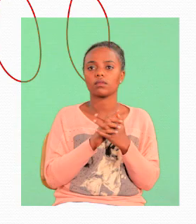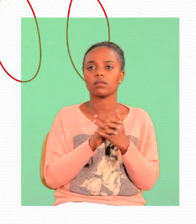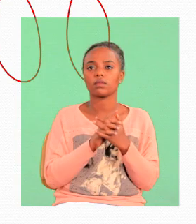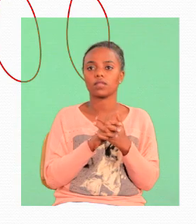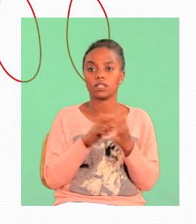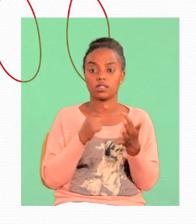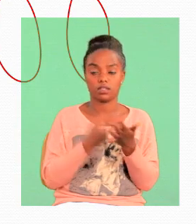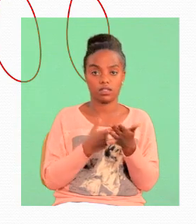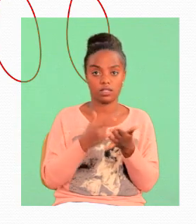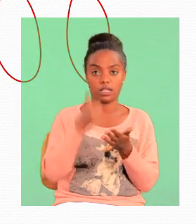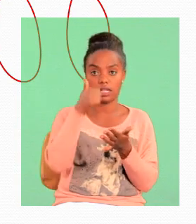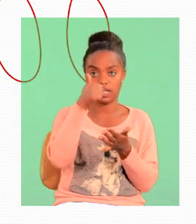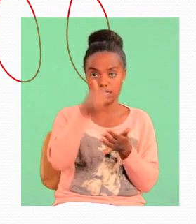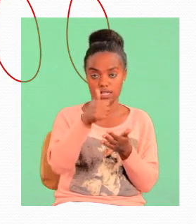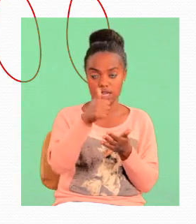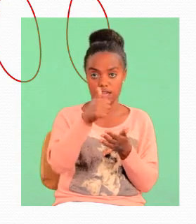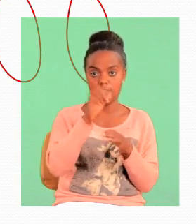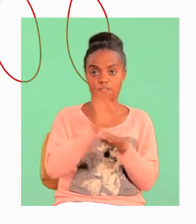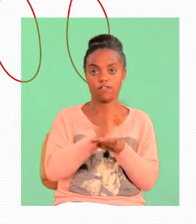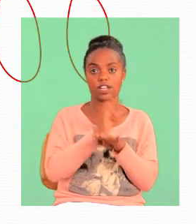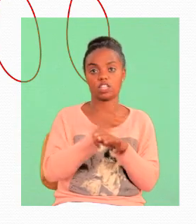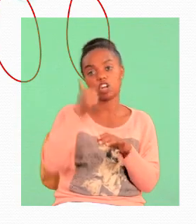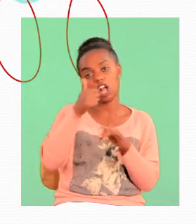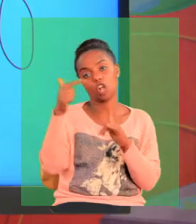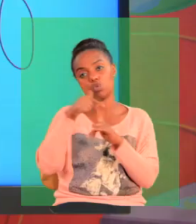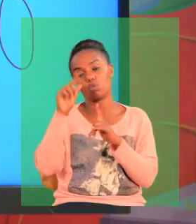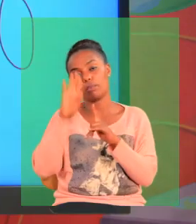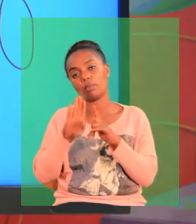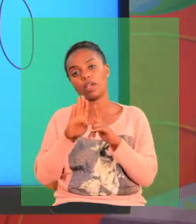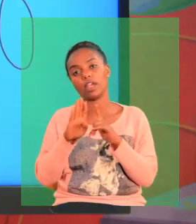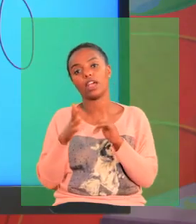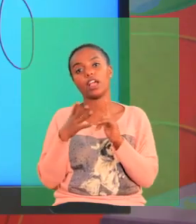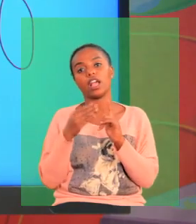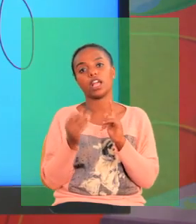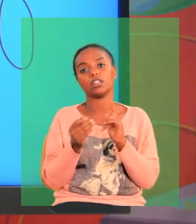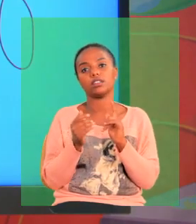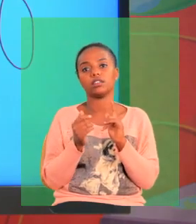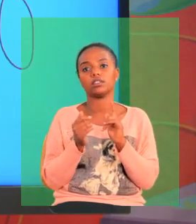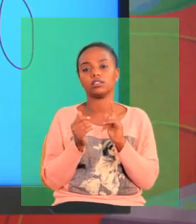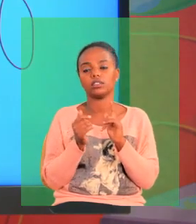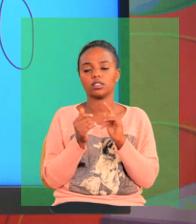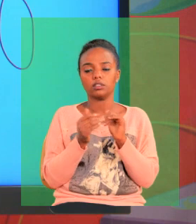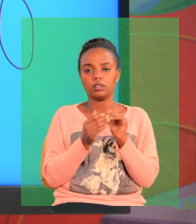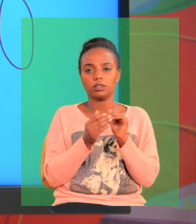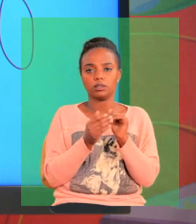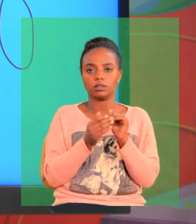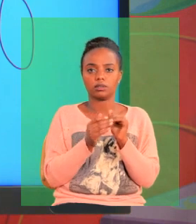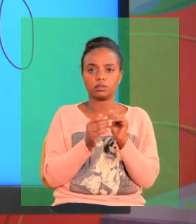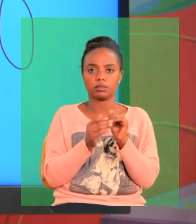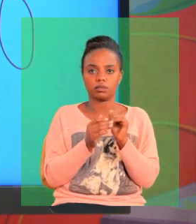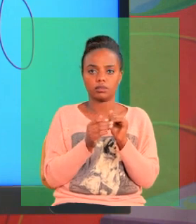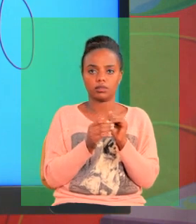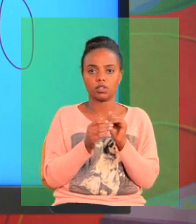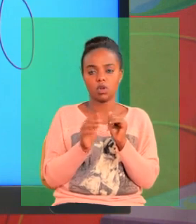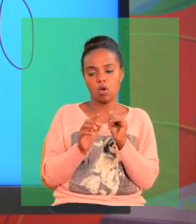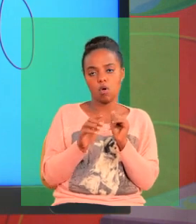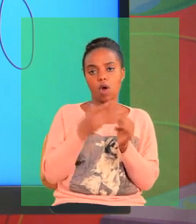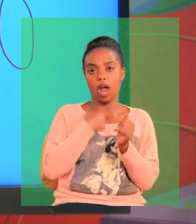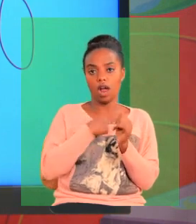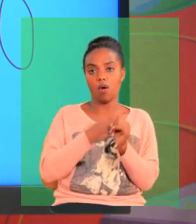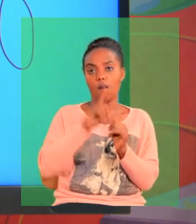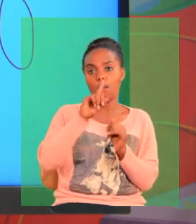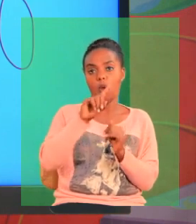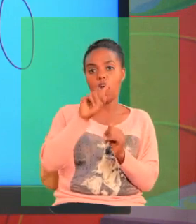This is a. It's a function from a to b. And you have this one. Here it is 1,